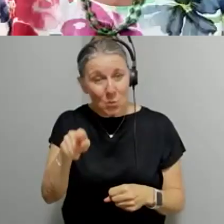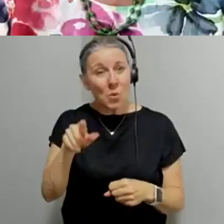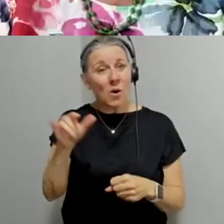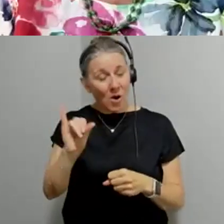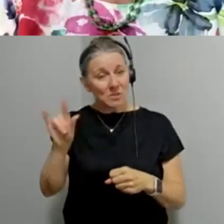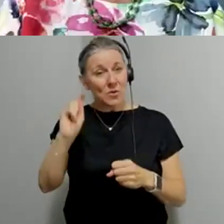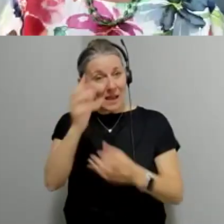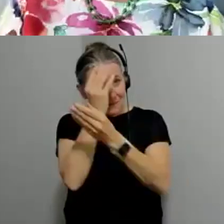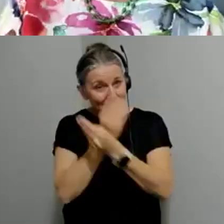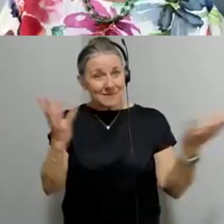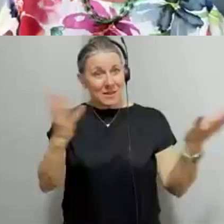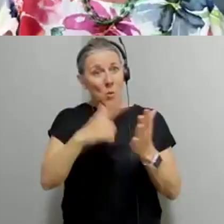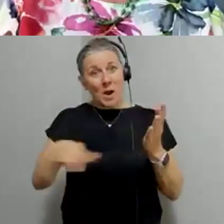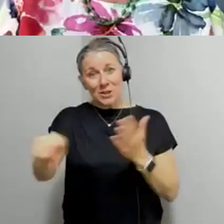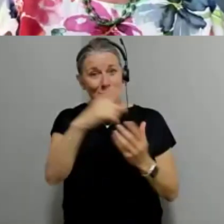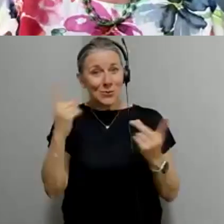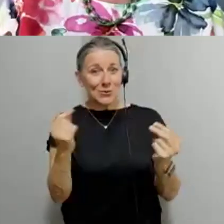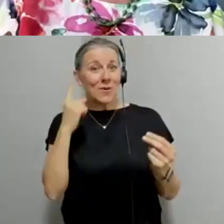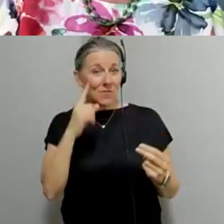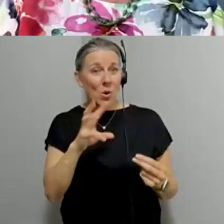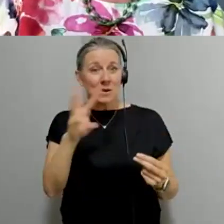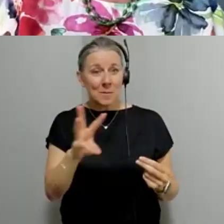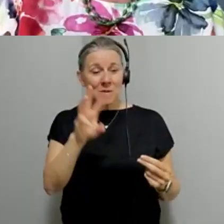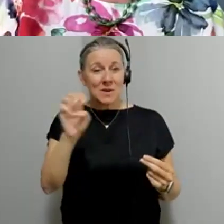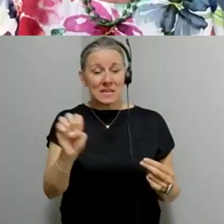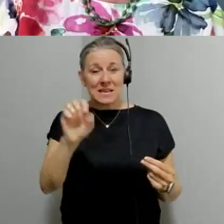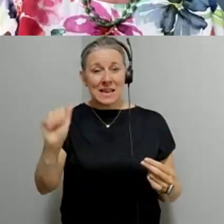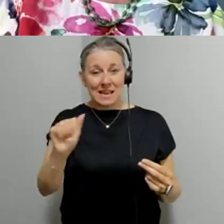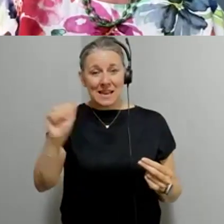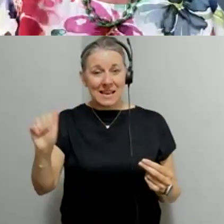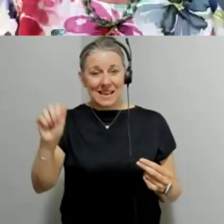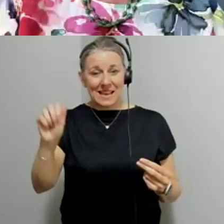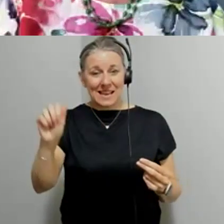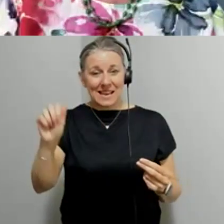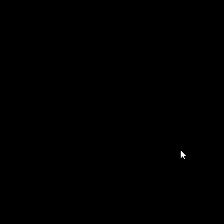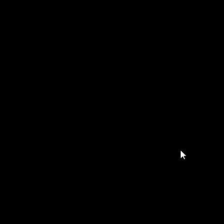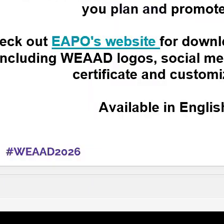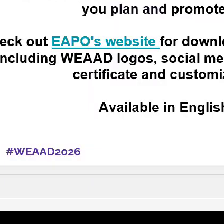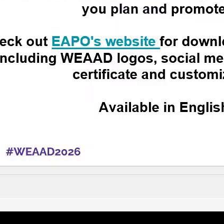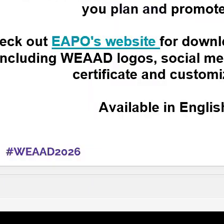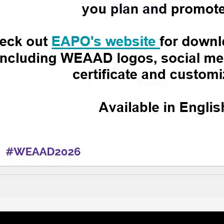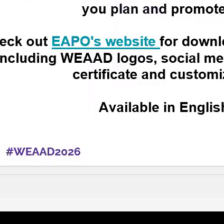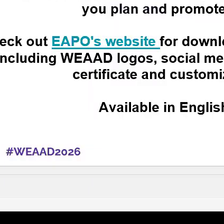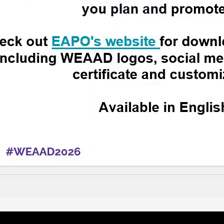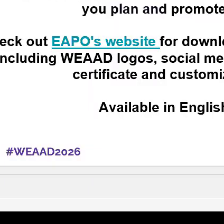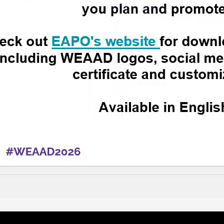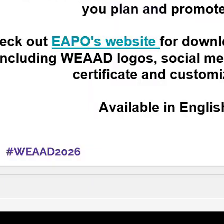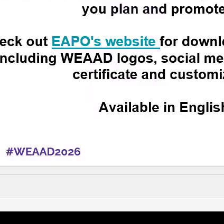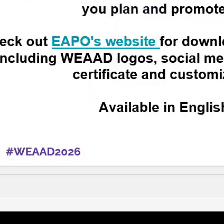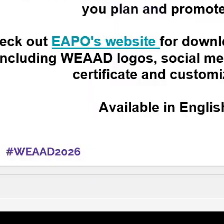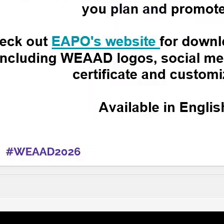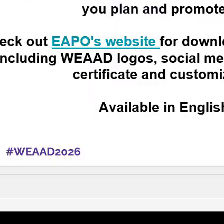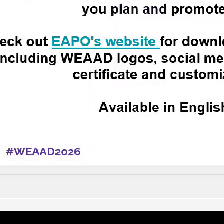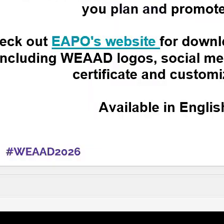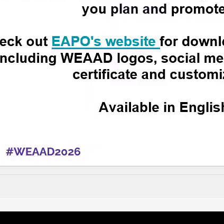Awareness Day. And with that, I'm turning over to our honoree, Rayanne Rideout, to wrap us up in a good way and talk about